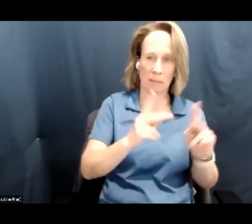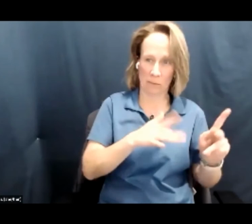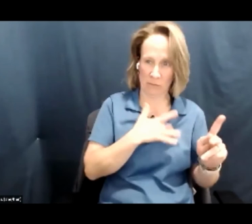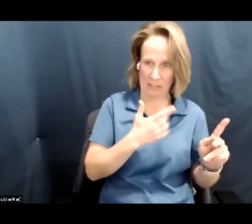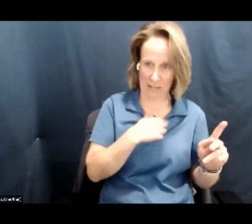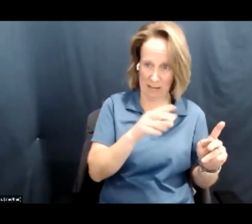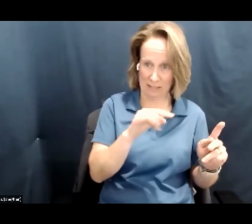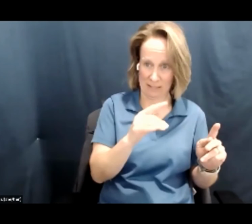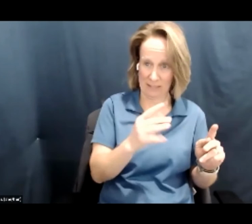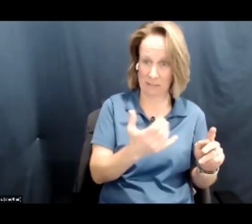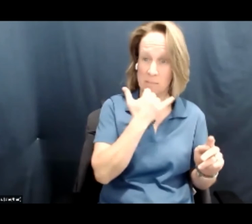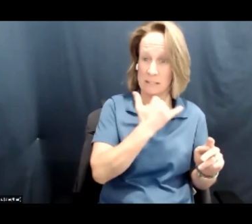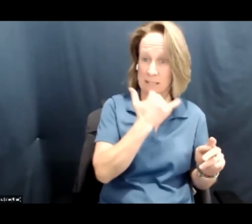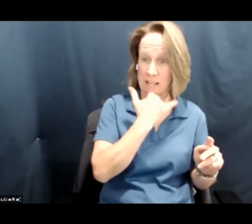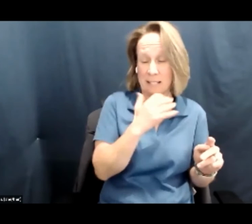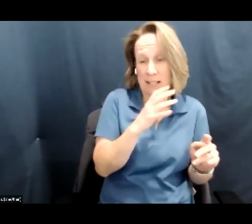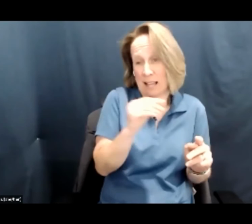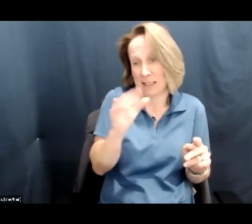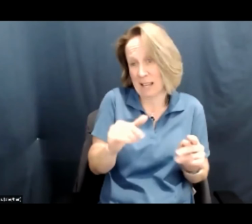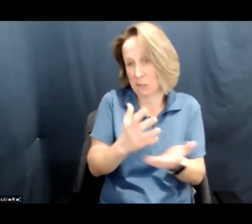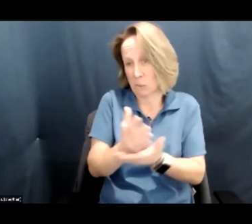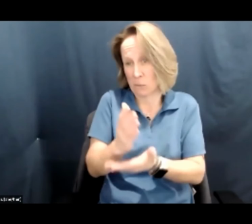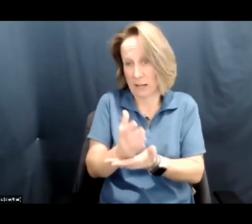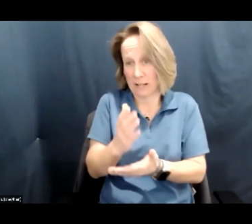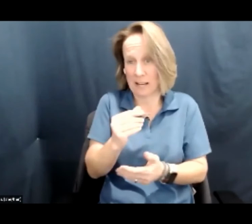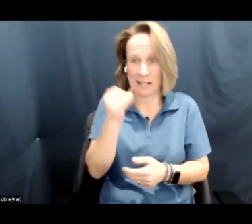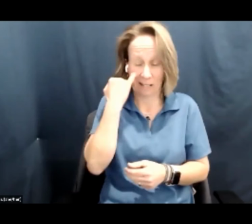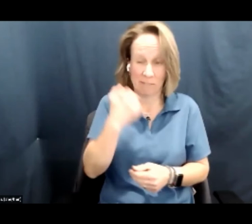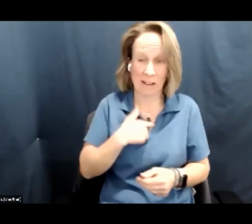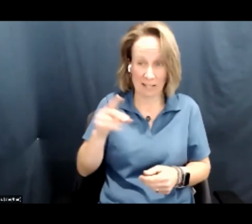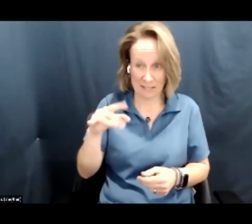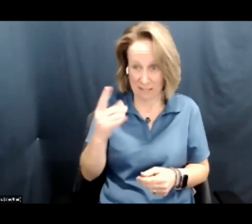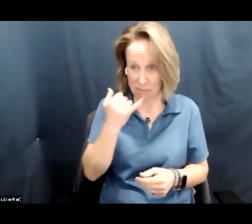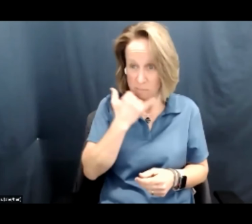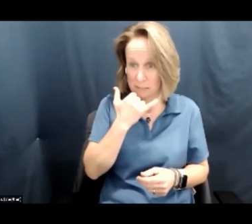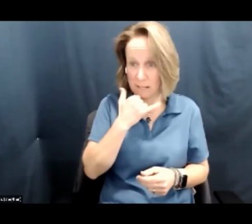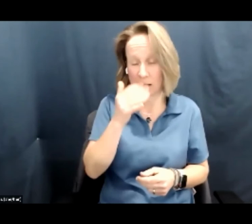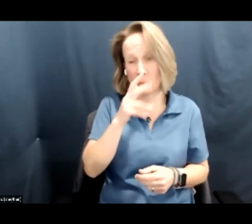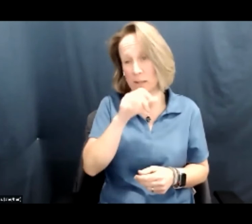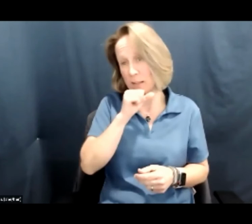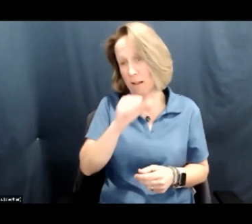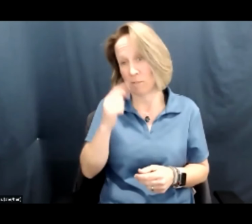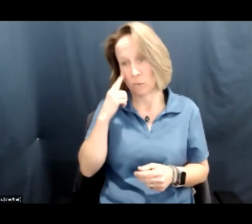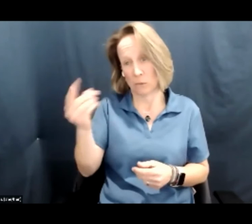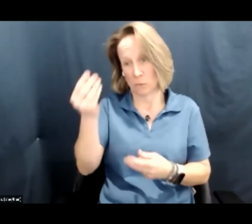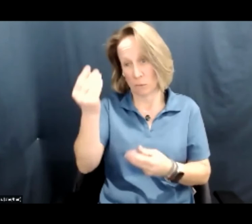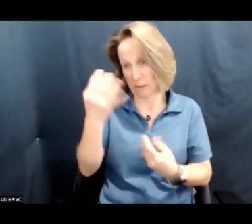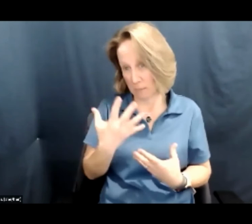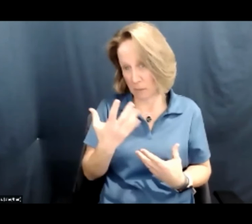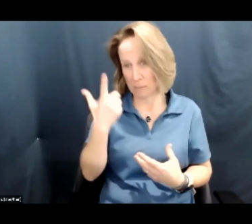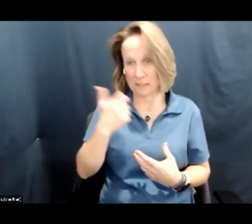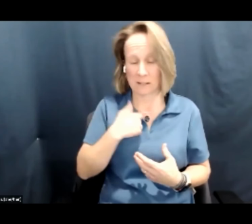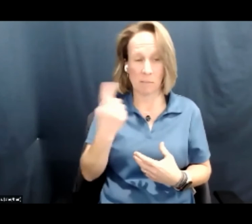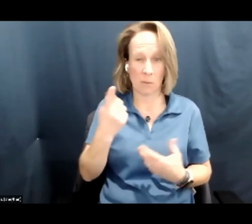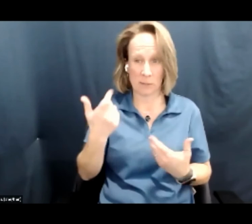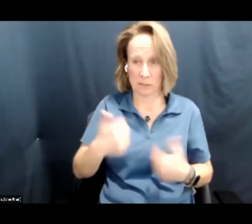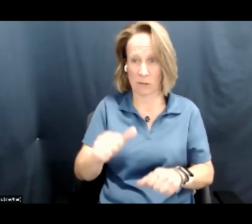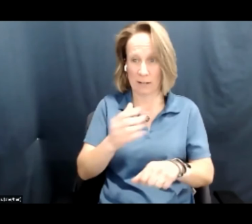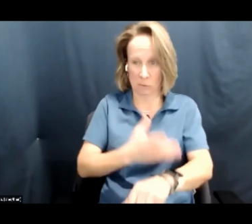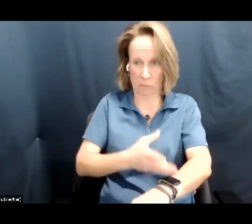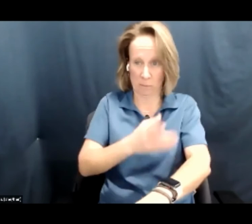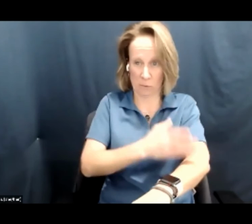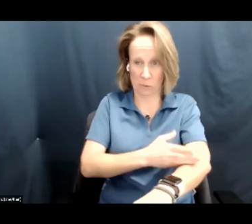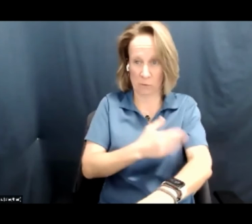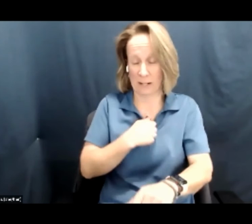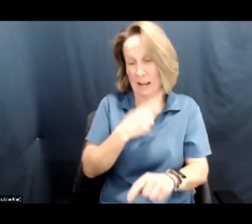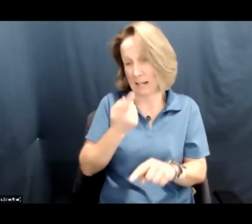okay. And if I made mistakes, I would love for you to let me know, because I'm always trying to improve these trainings as well. And like I said, I can't